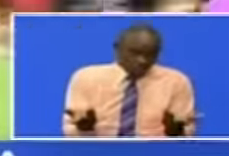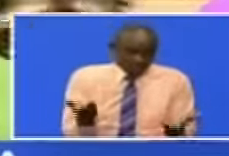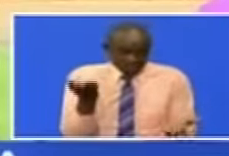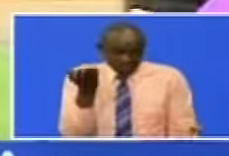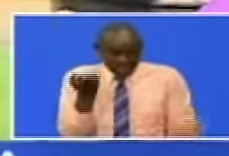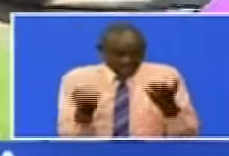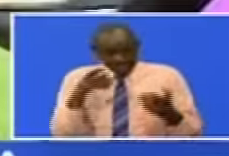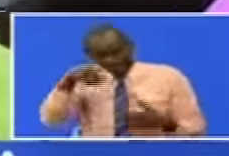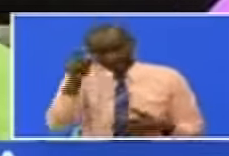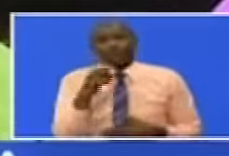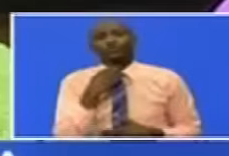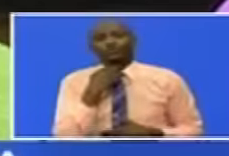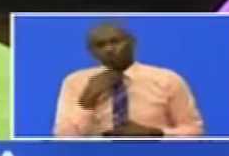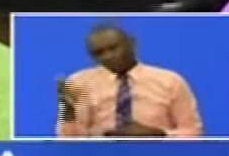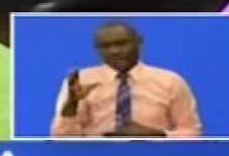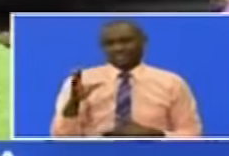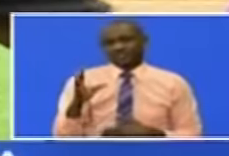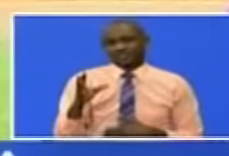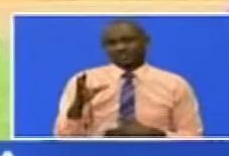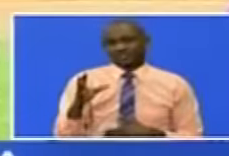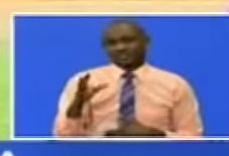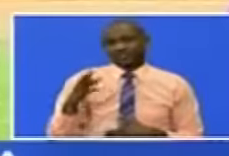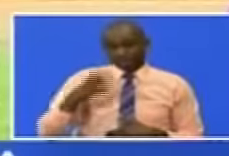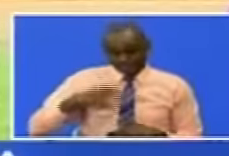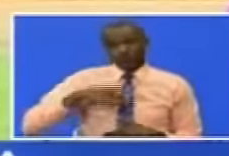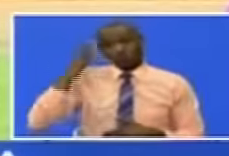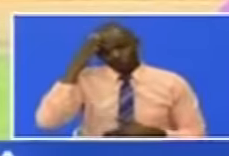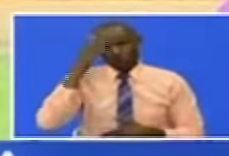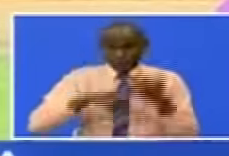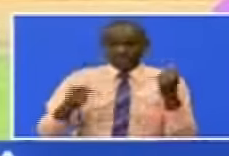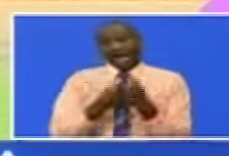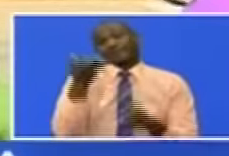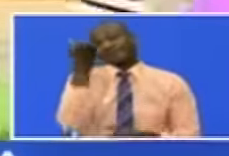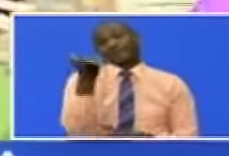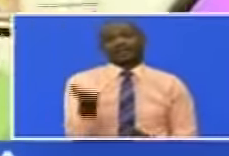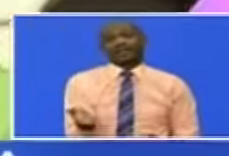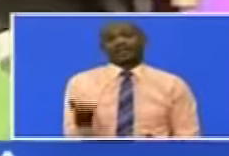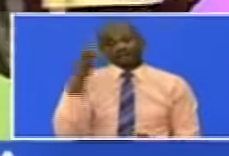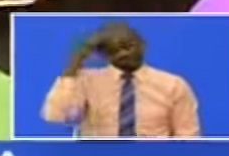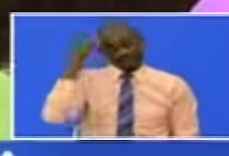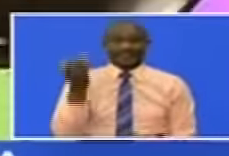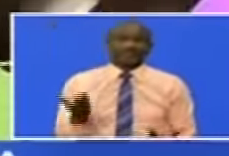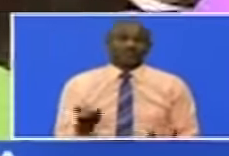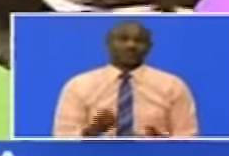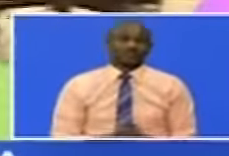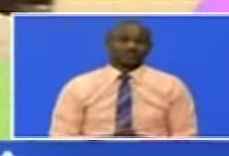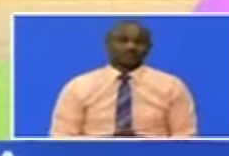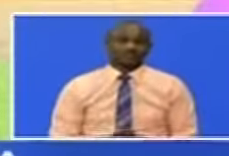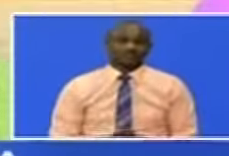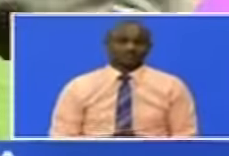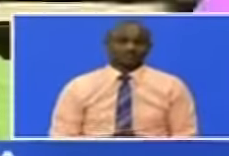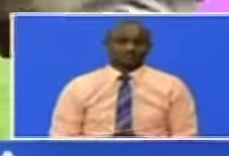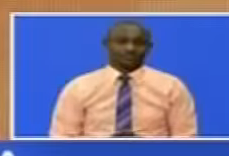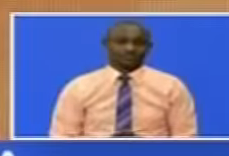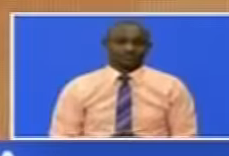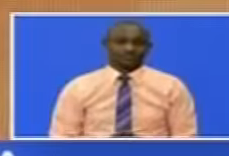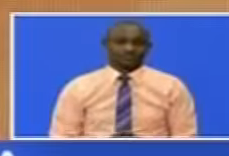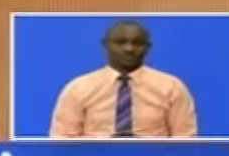might not want the rest of the country to know exactly what's happening in Somalia.